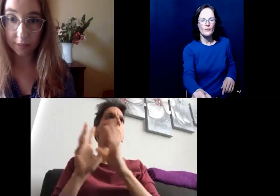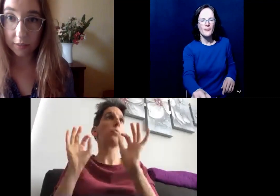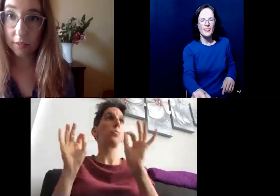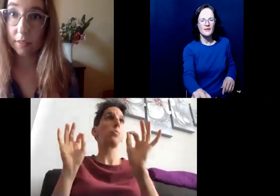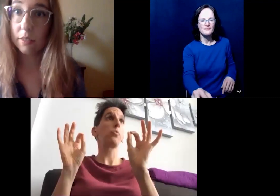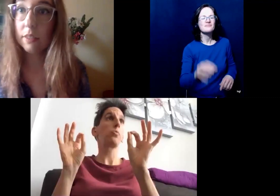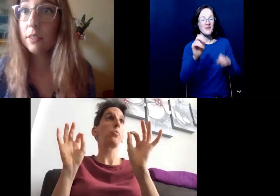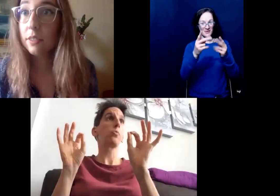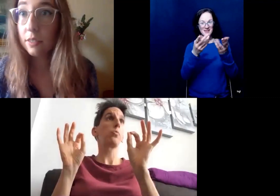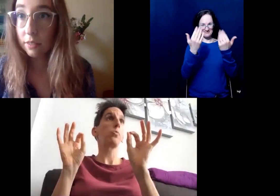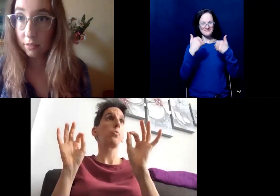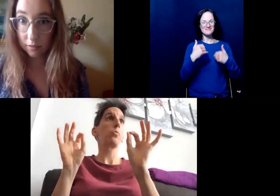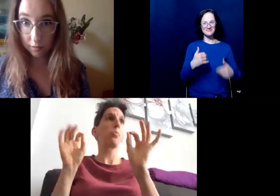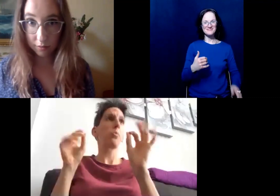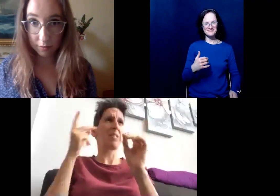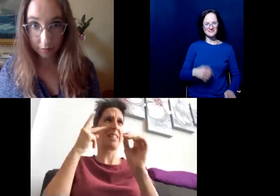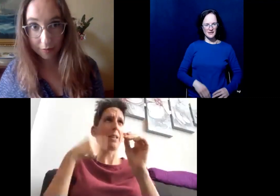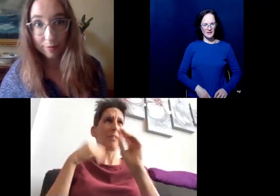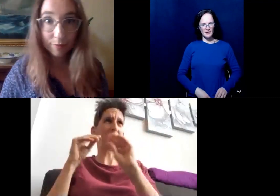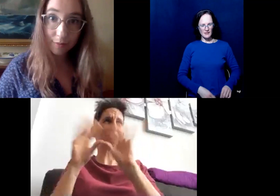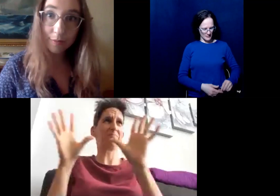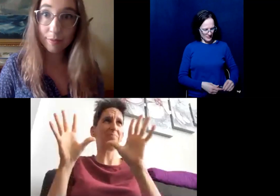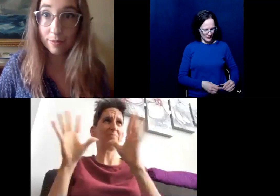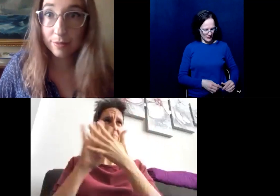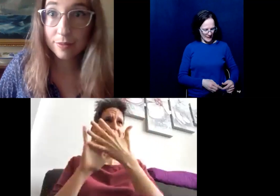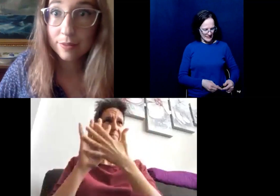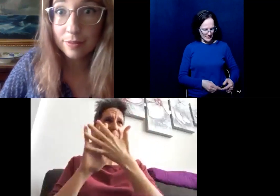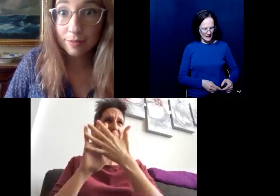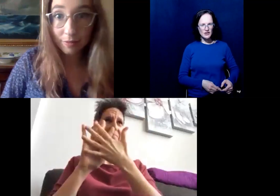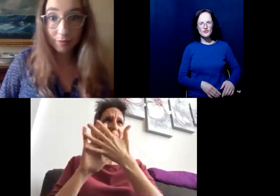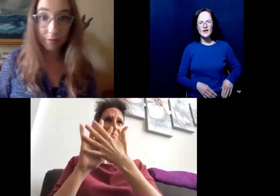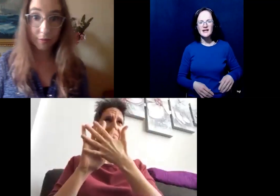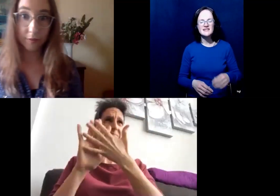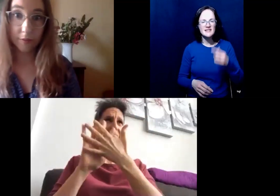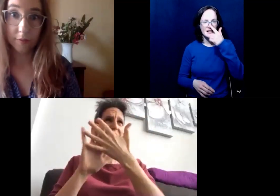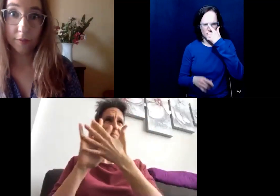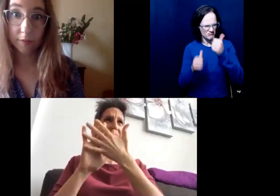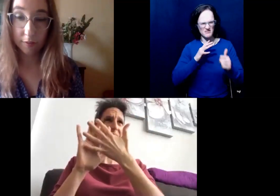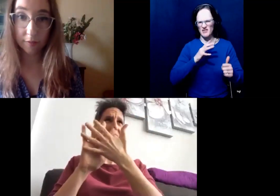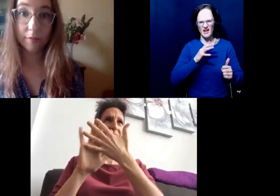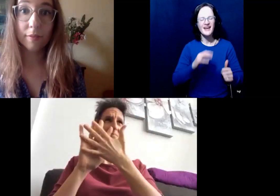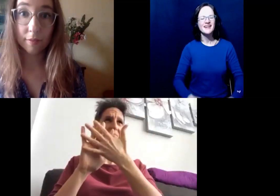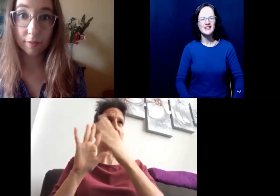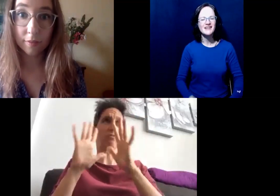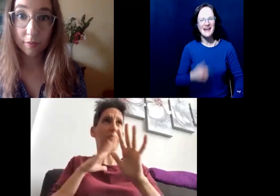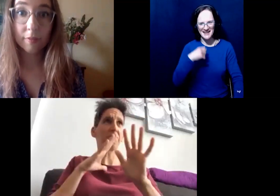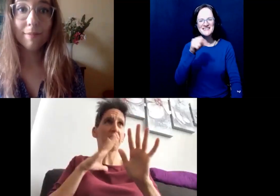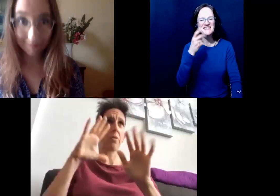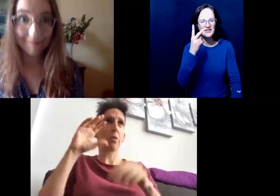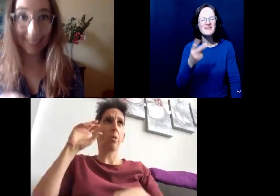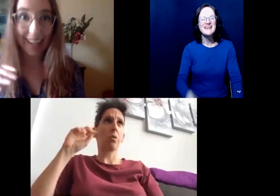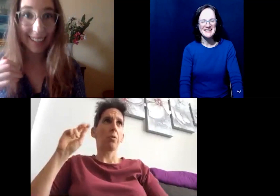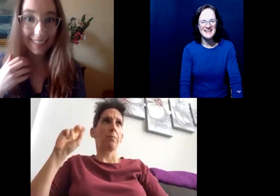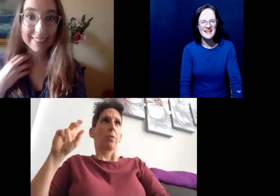much. Perfect. Can everyone see both Michelle and the interpreter? You see clearly? I can